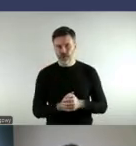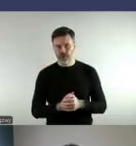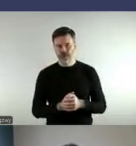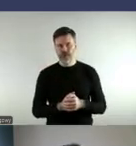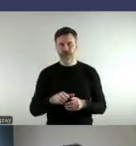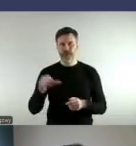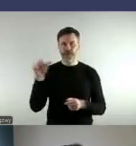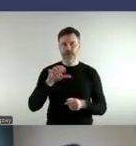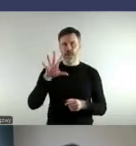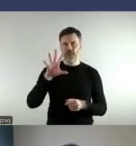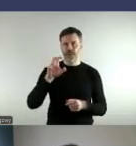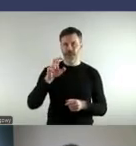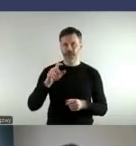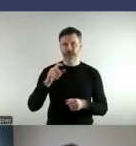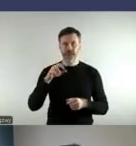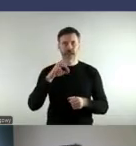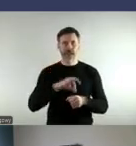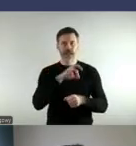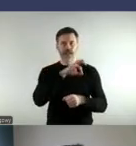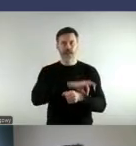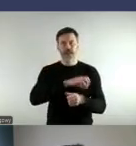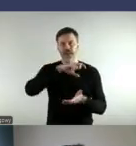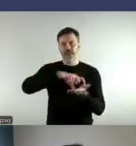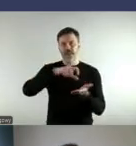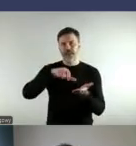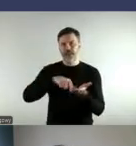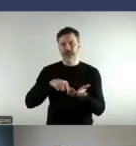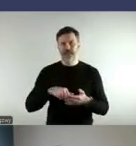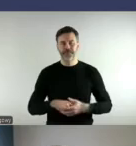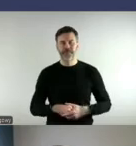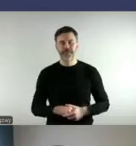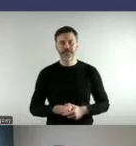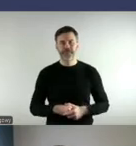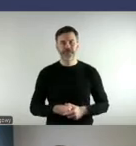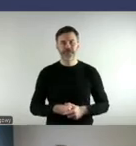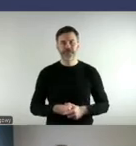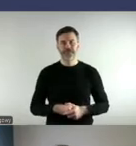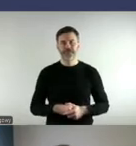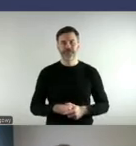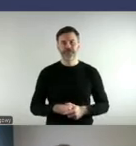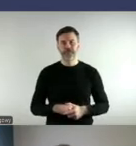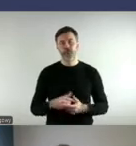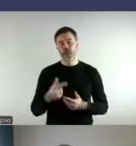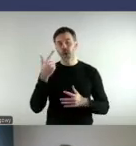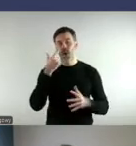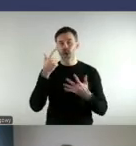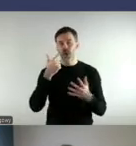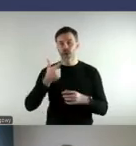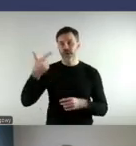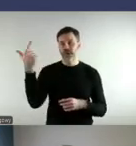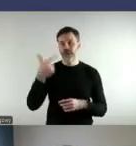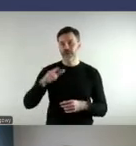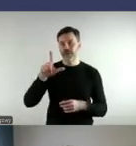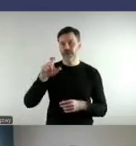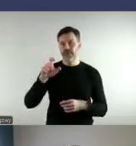1,552 square kilometers and approximately 2,200 employees in the organization.